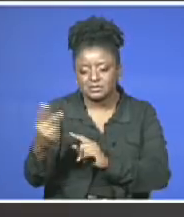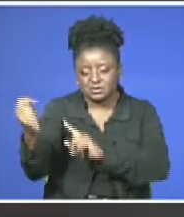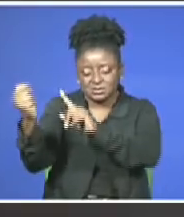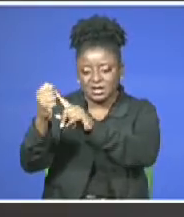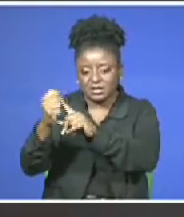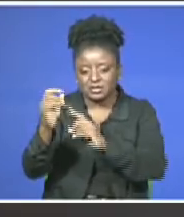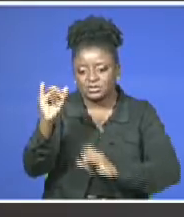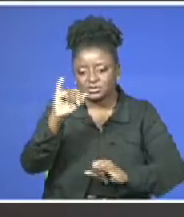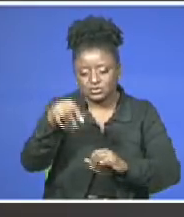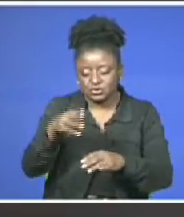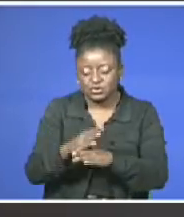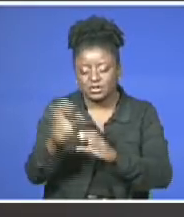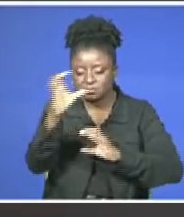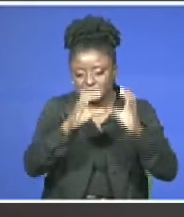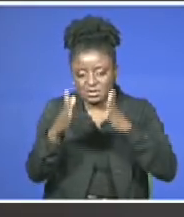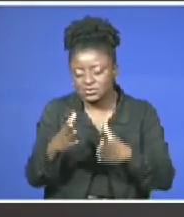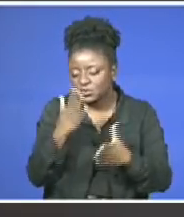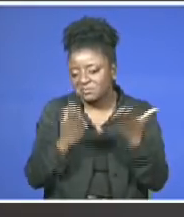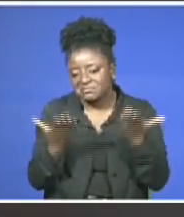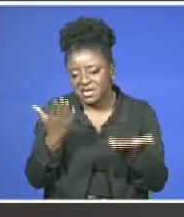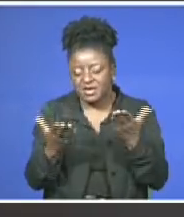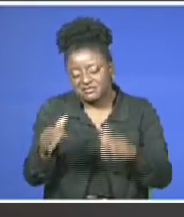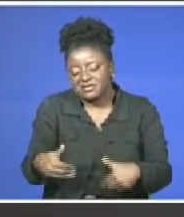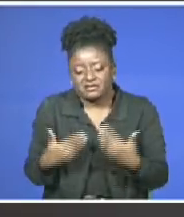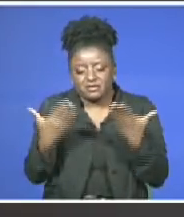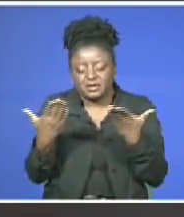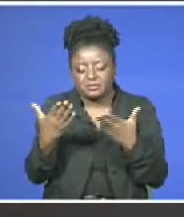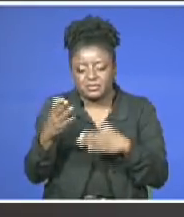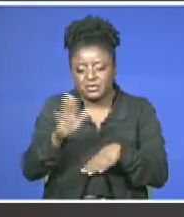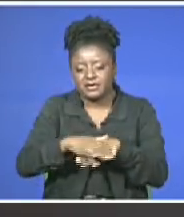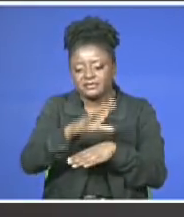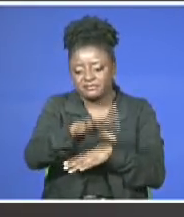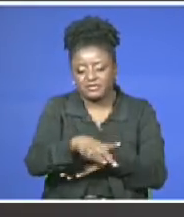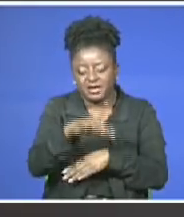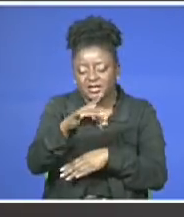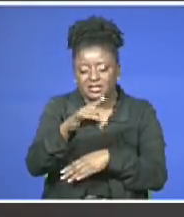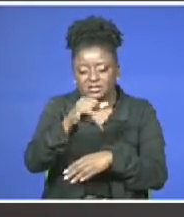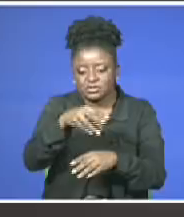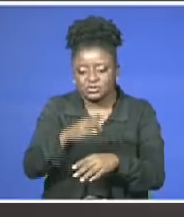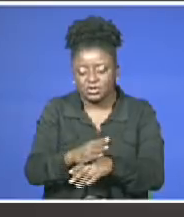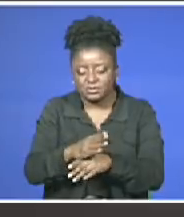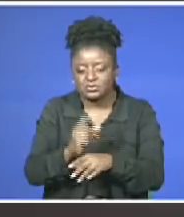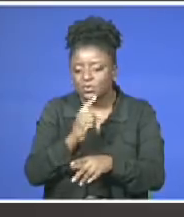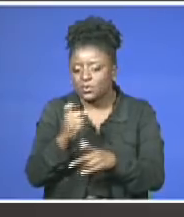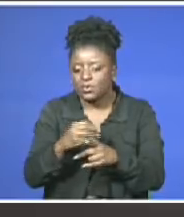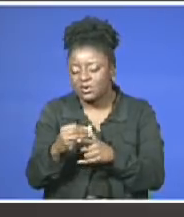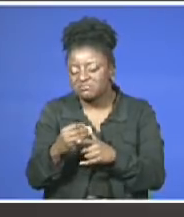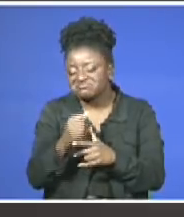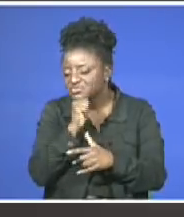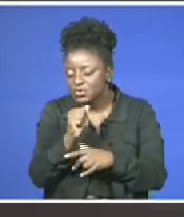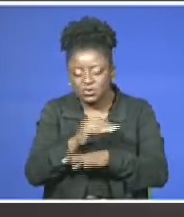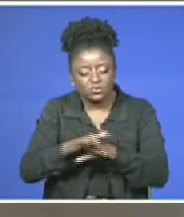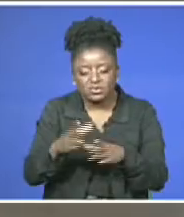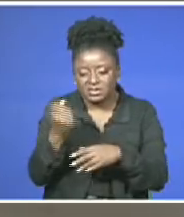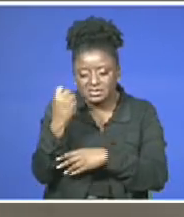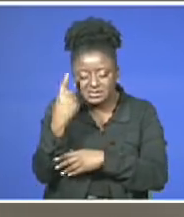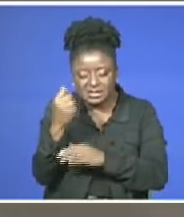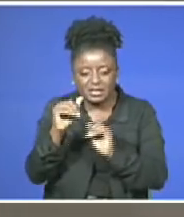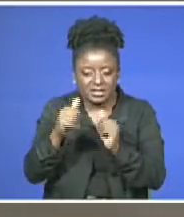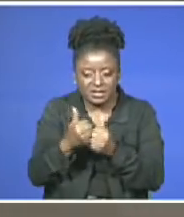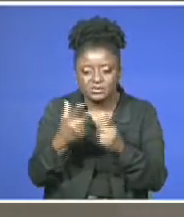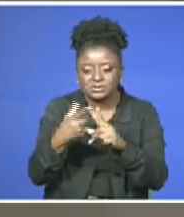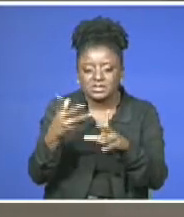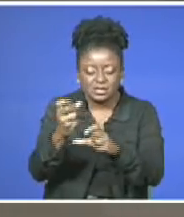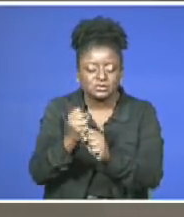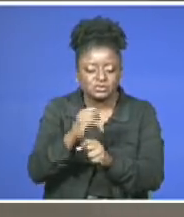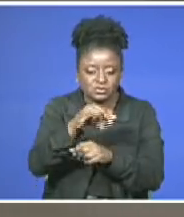gainful employment or may not understand the avenues they should take to secure employment. This